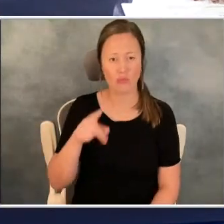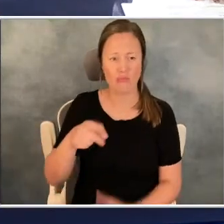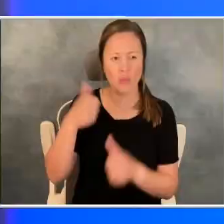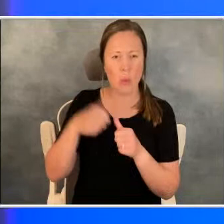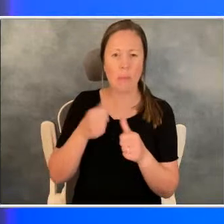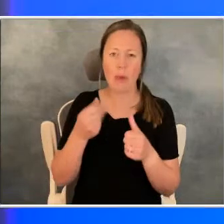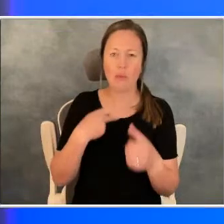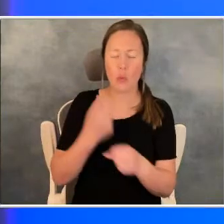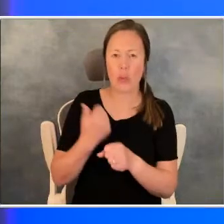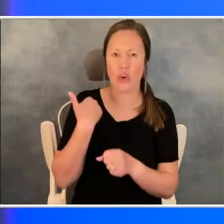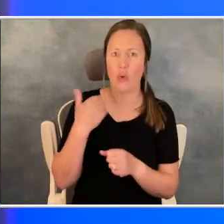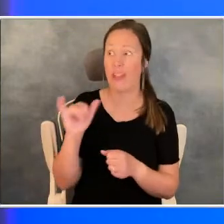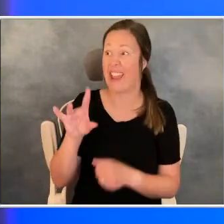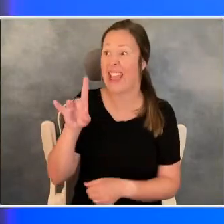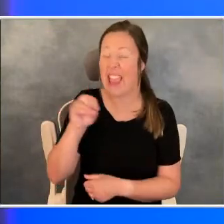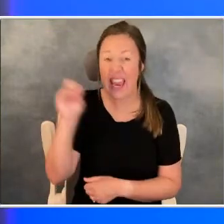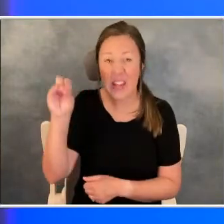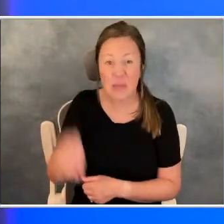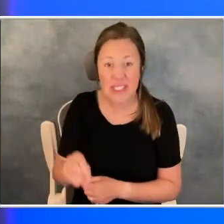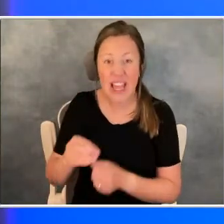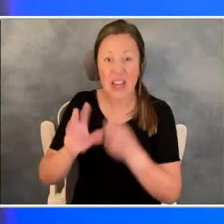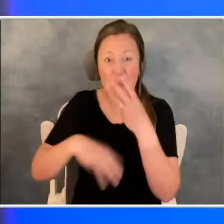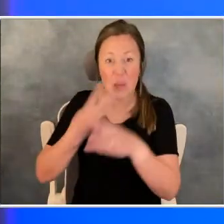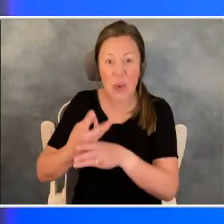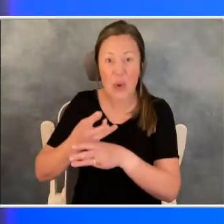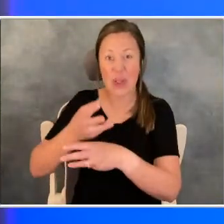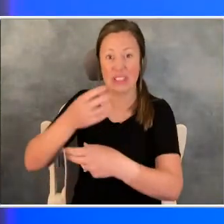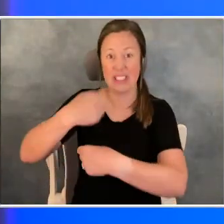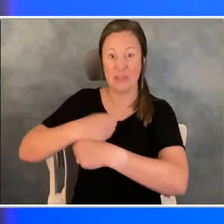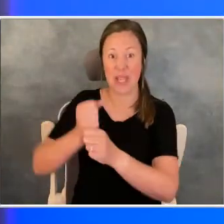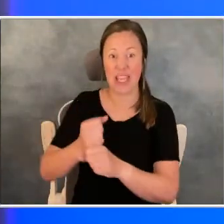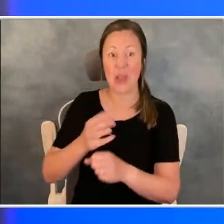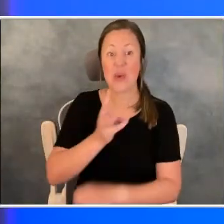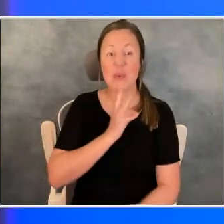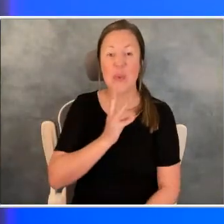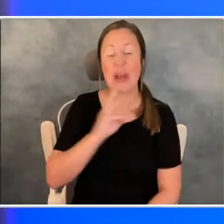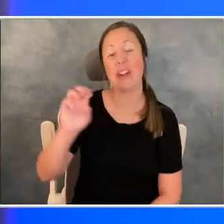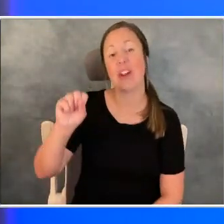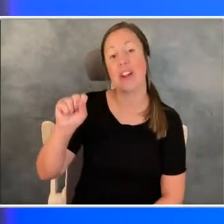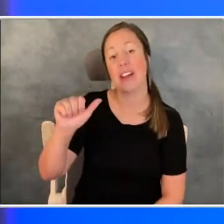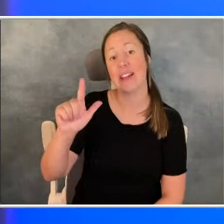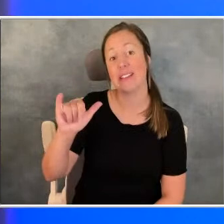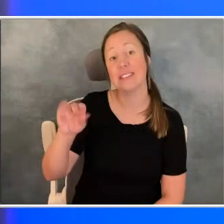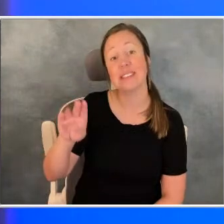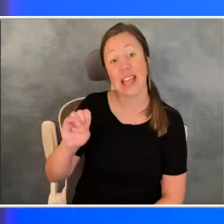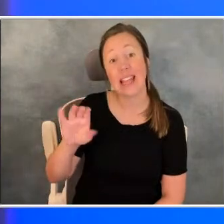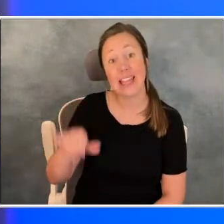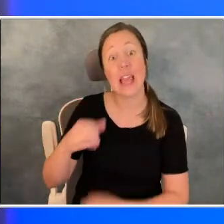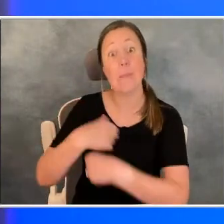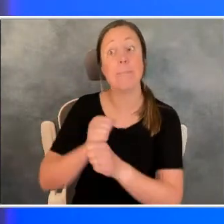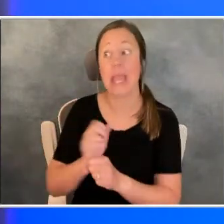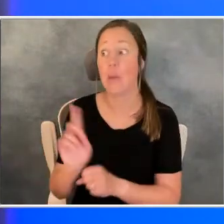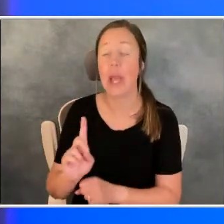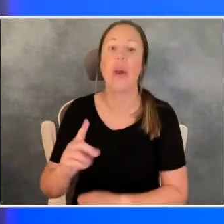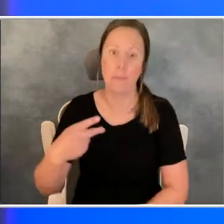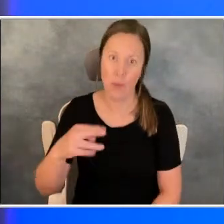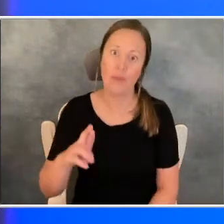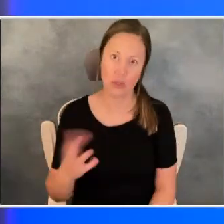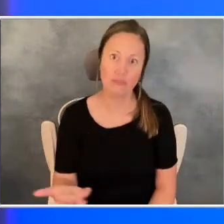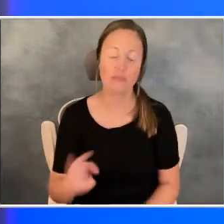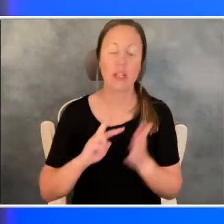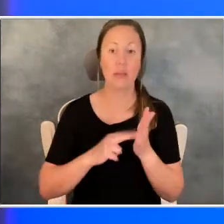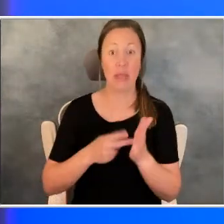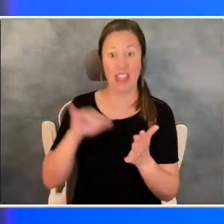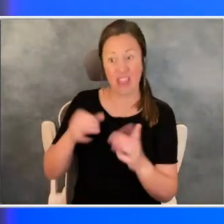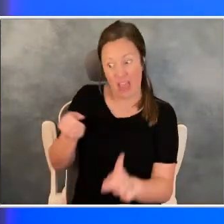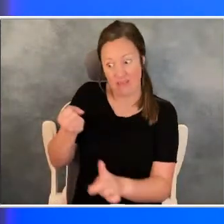80% of the world's manufacturing of water and saline to inject into patients is made in Puerto Rico. And so then we had a shortage of salt